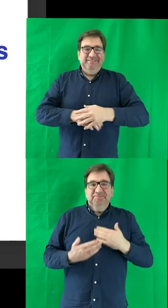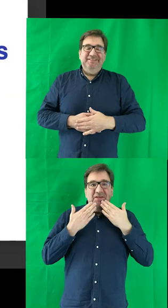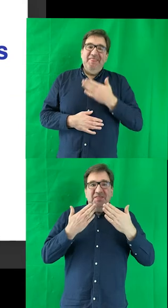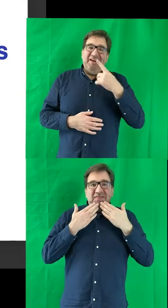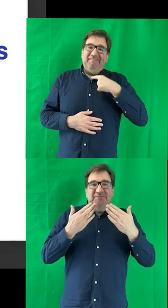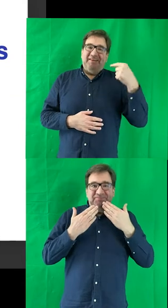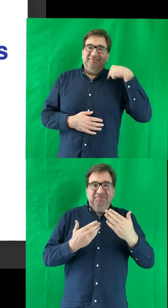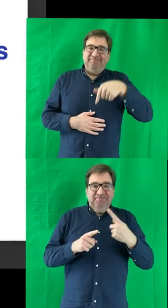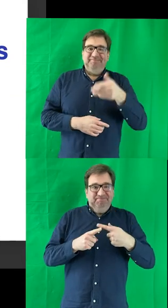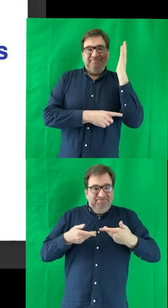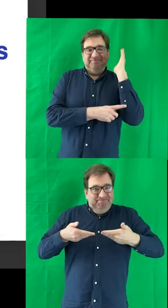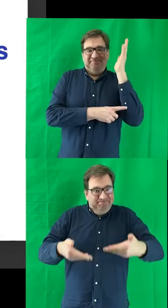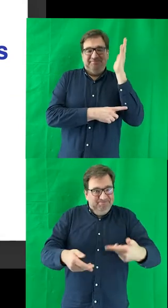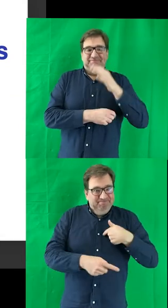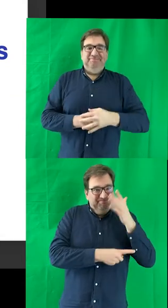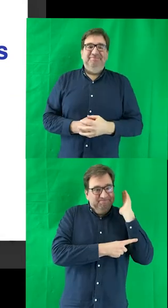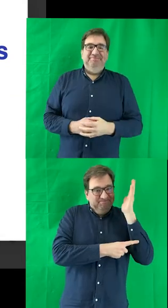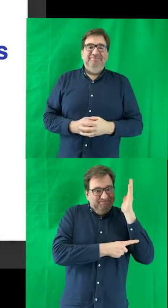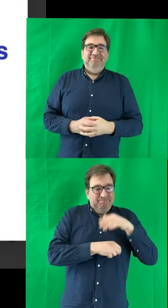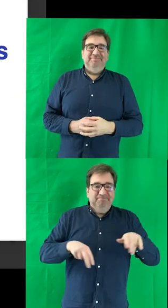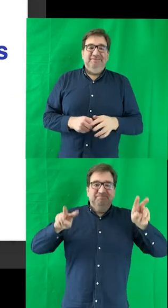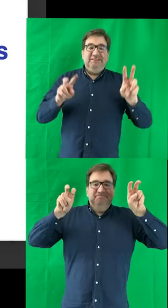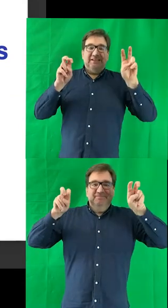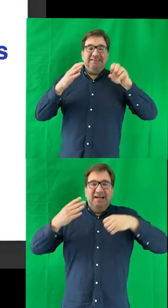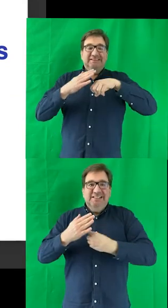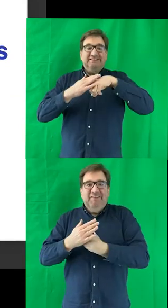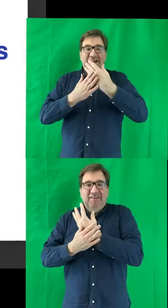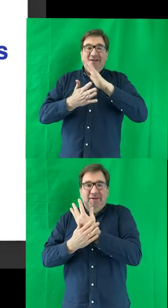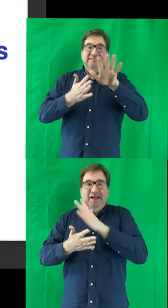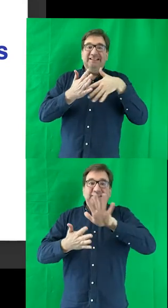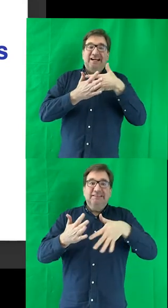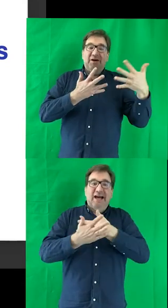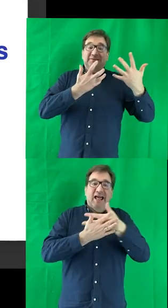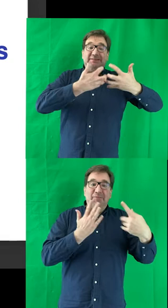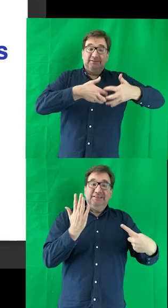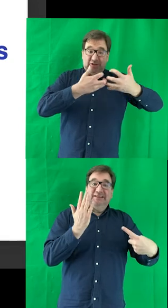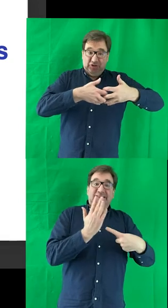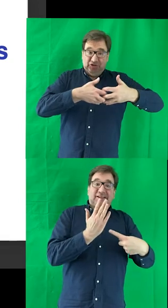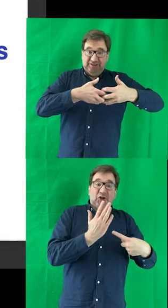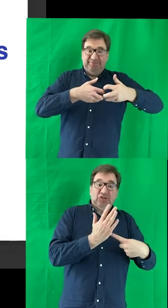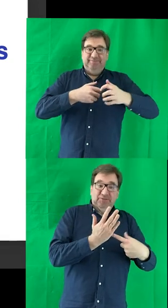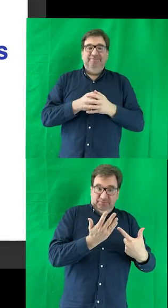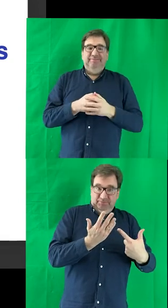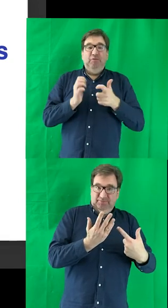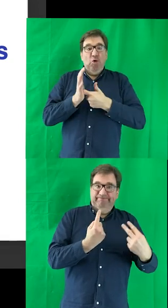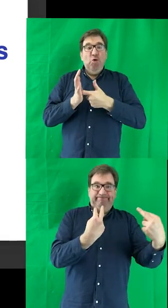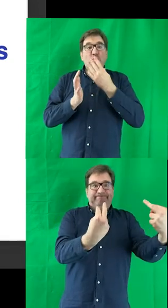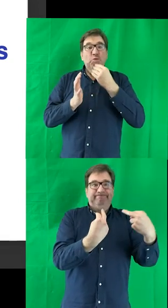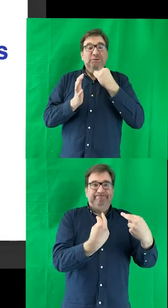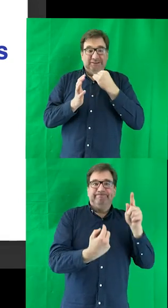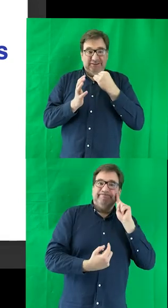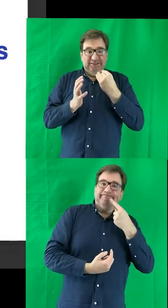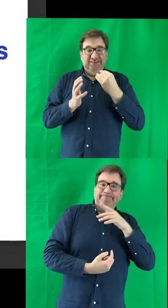and thank you for inviting me to give this talk. I've entitled it Developing Sign Language Technologies for the